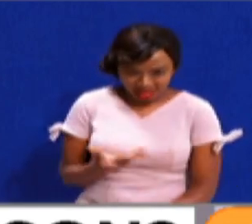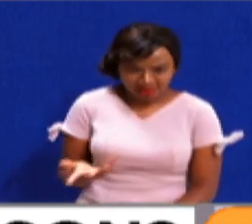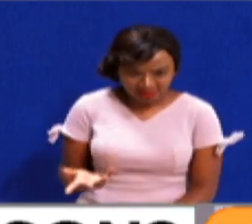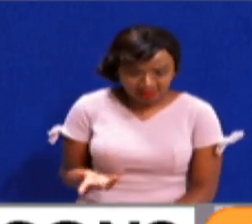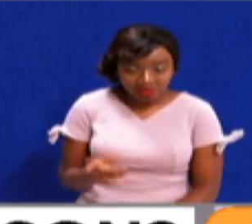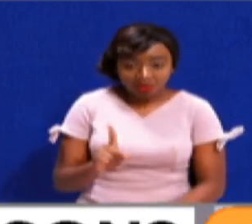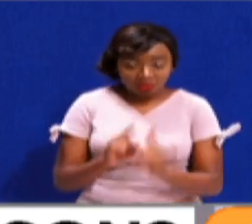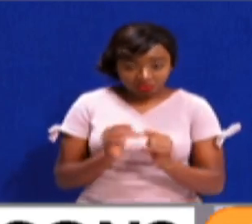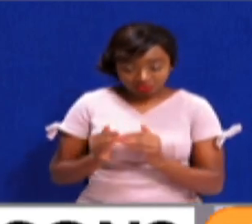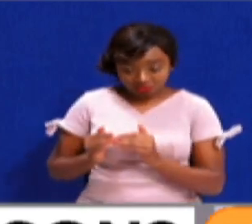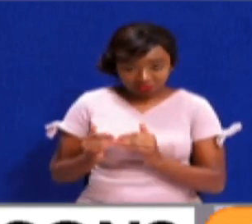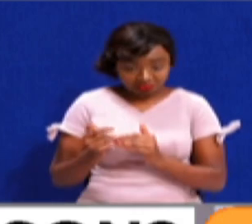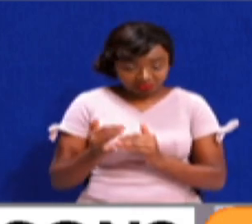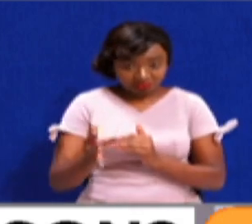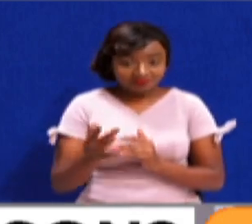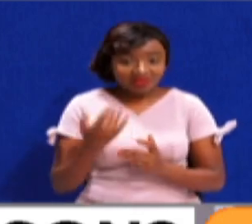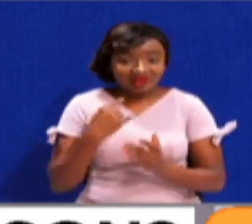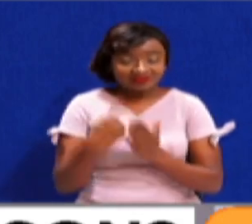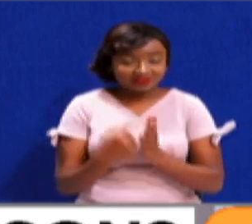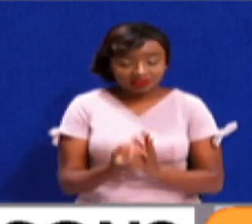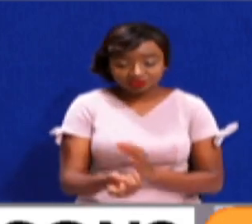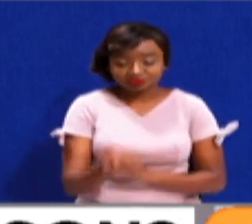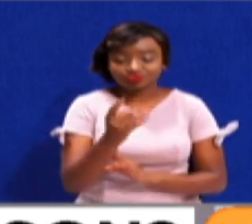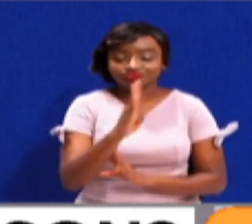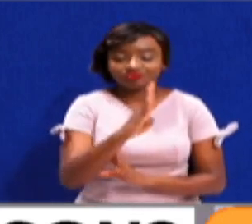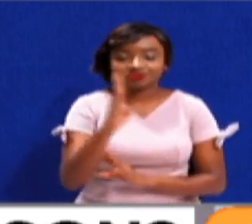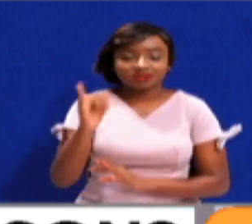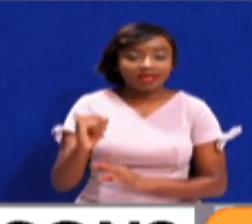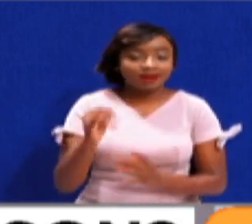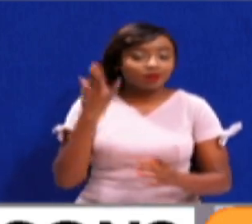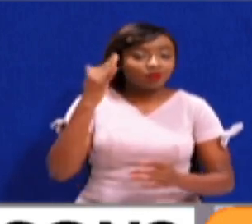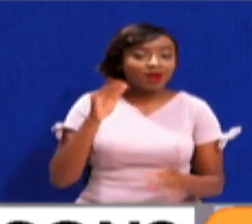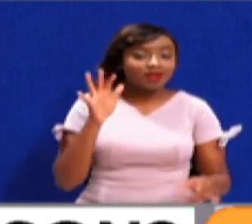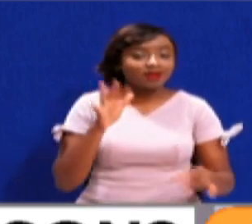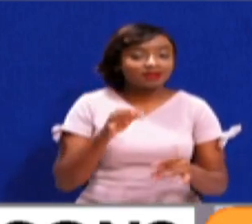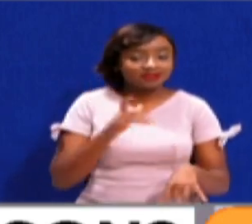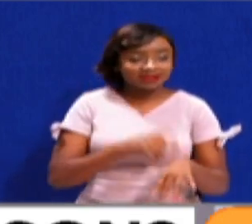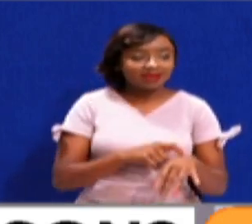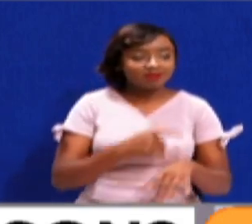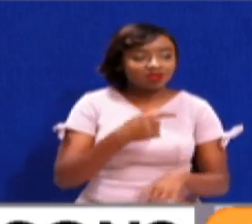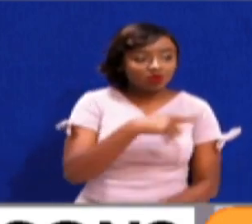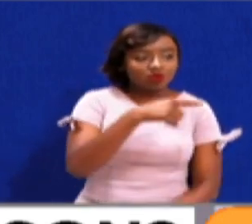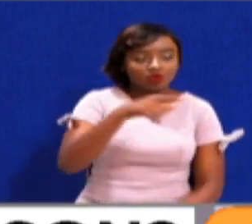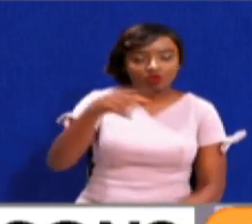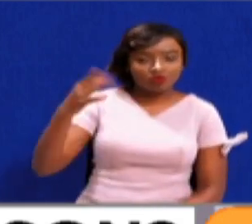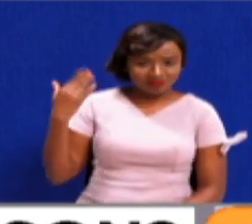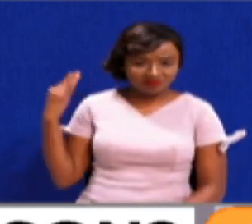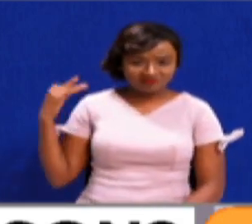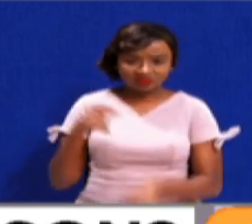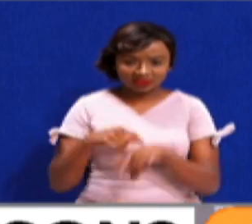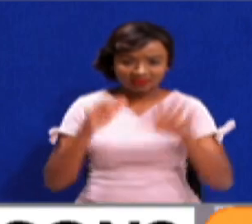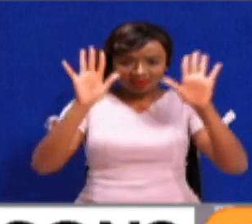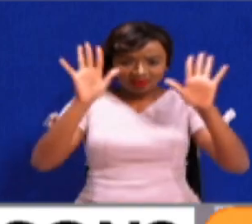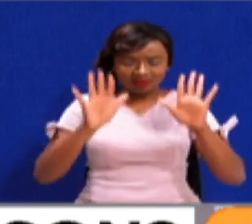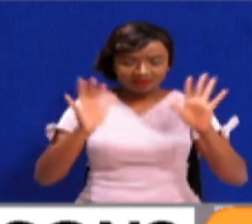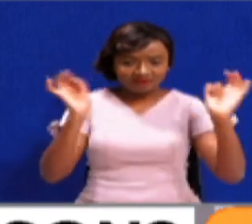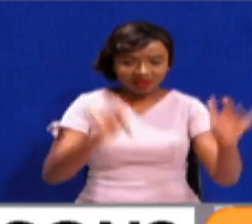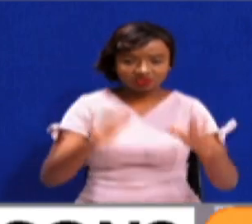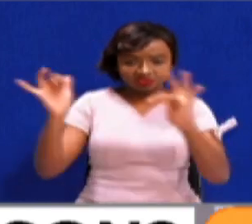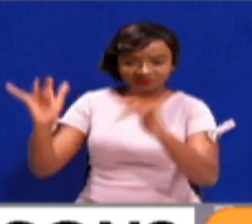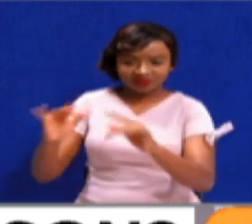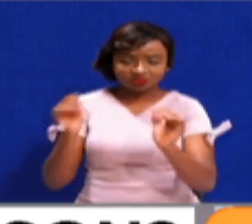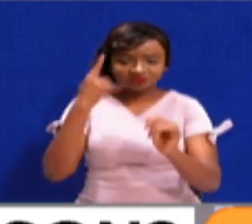soon, if it will really happen, the BBI one, because everywhere I covered those BBI functions, those BBI rallies,